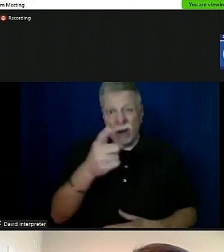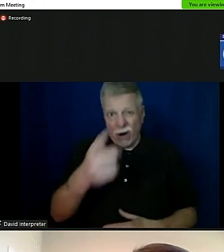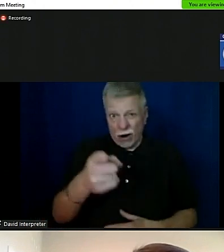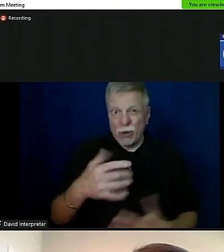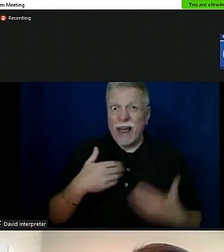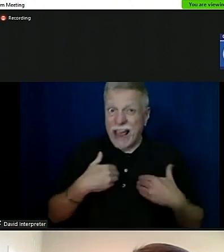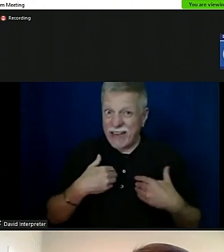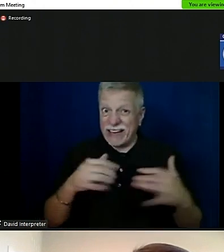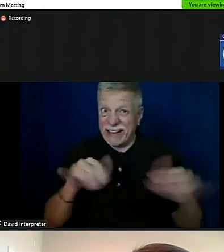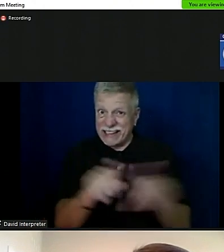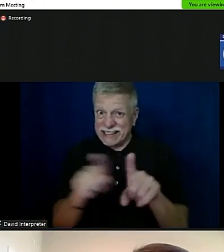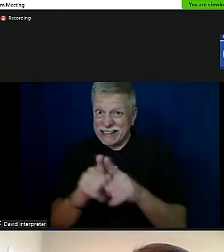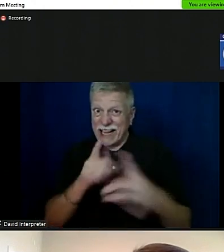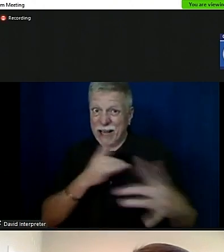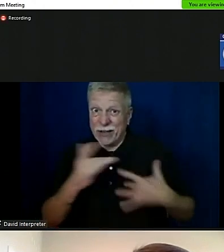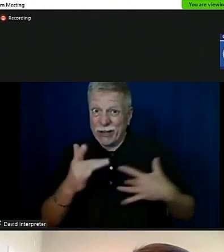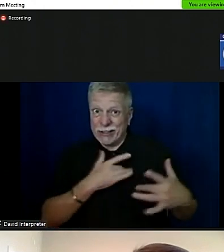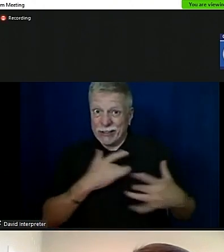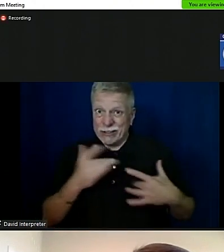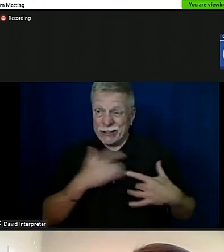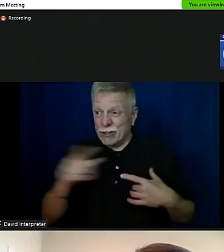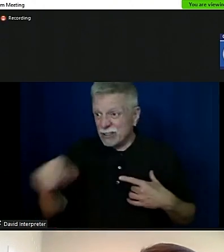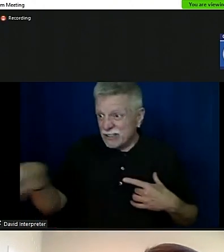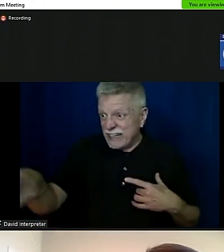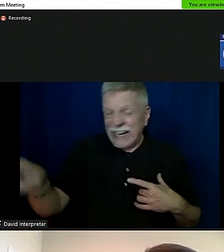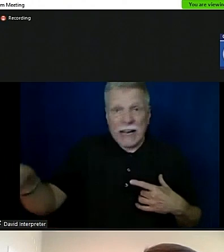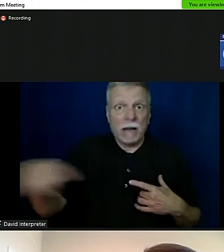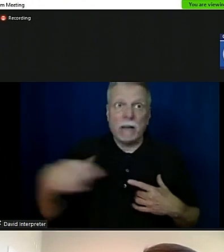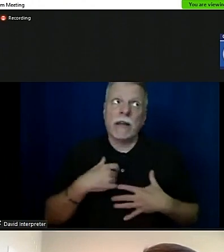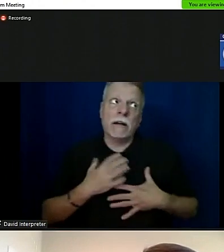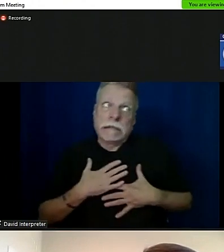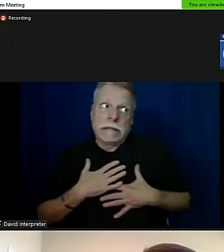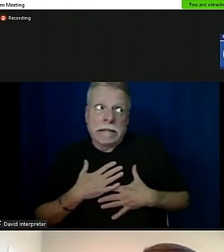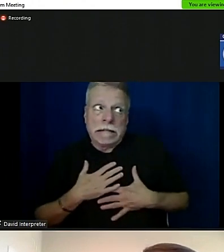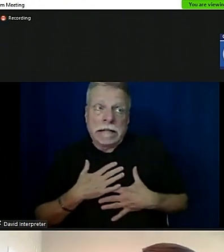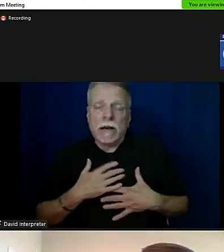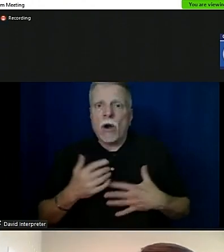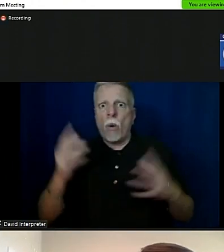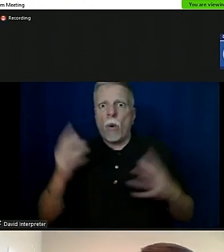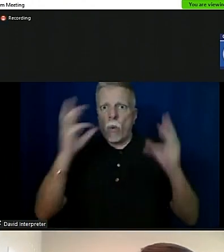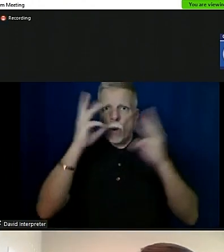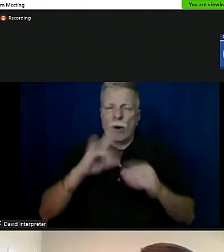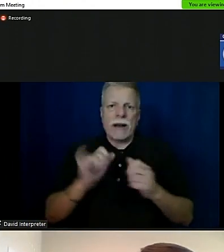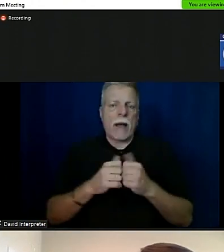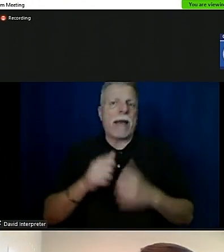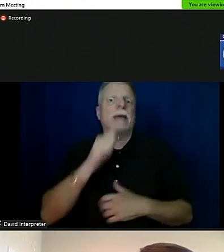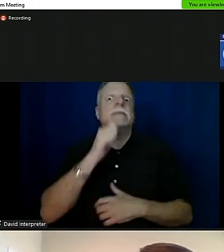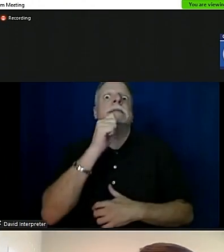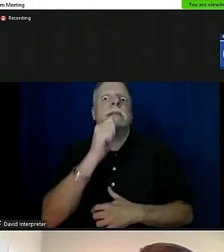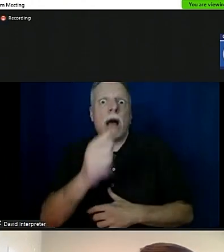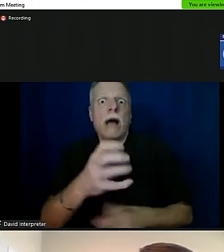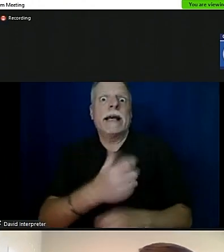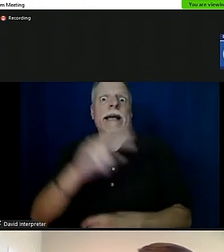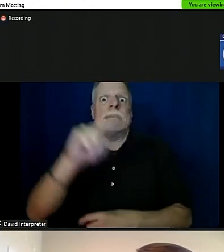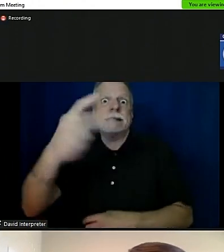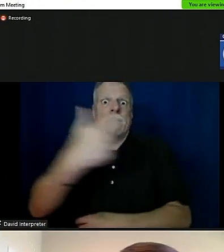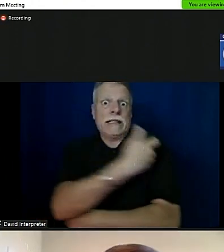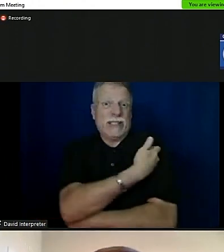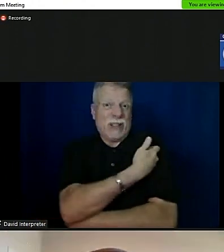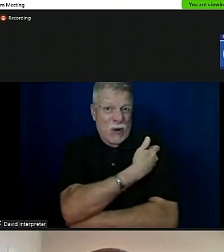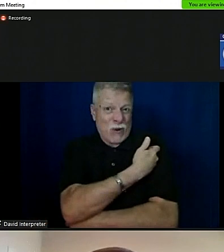we are from folks who are worried about not getting that second dose as scheduled? Just this morning, for example, we heard